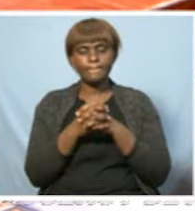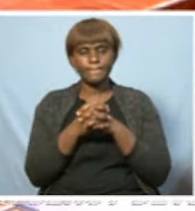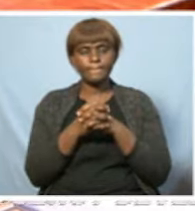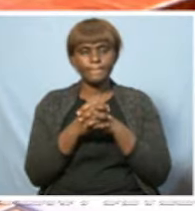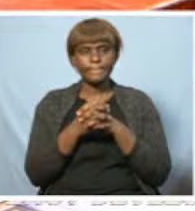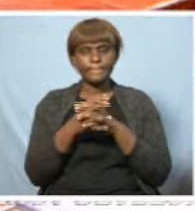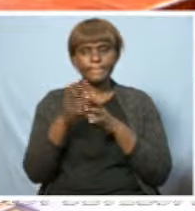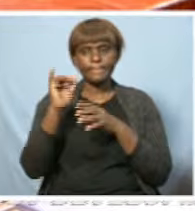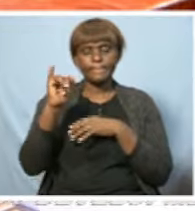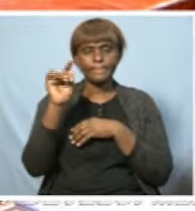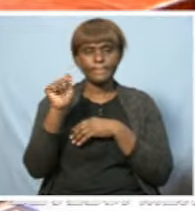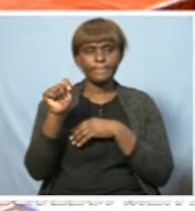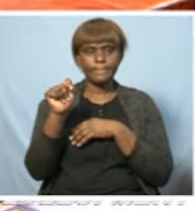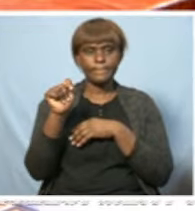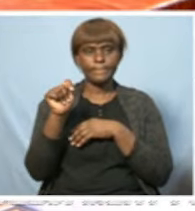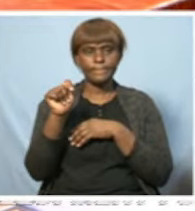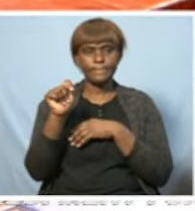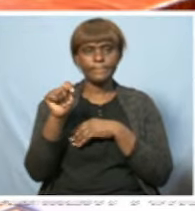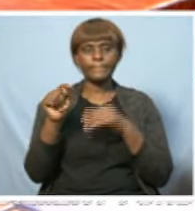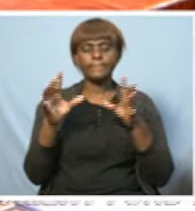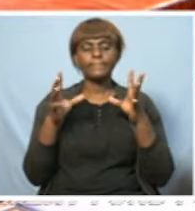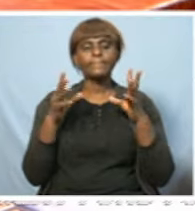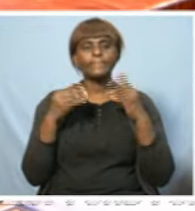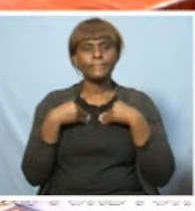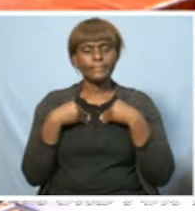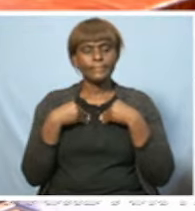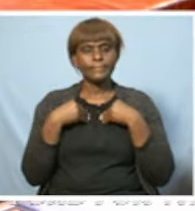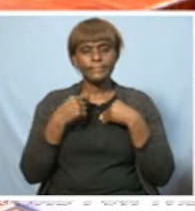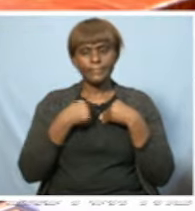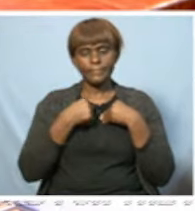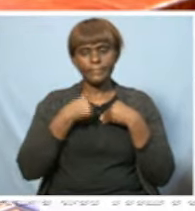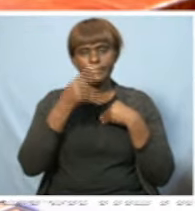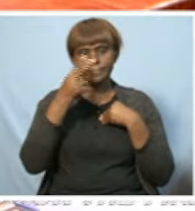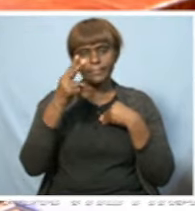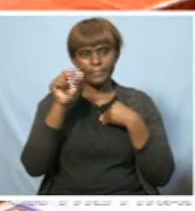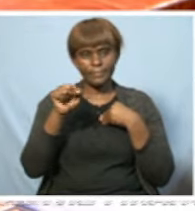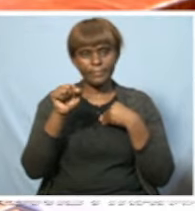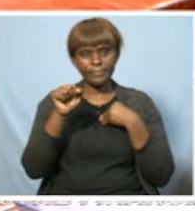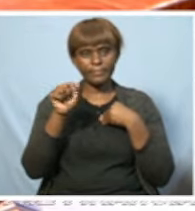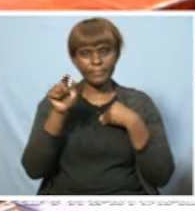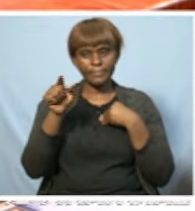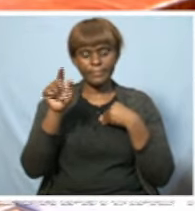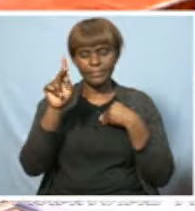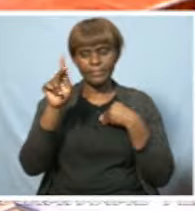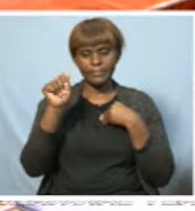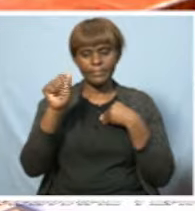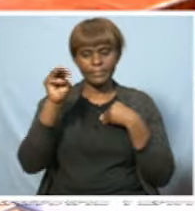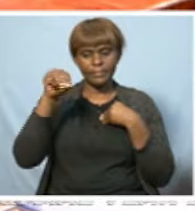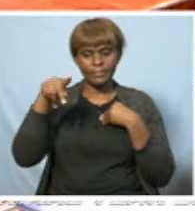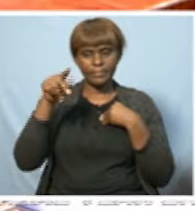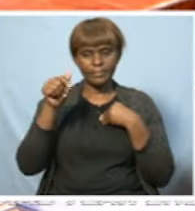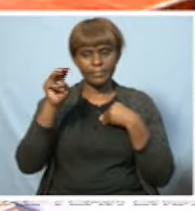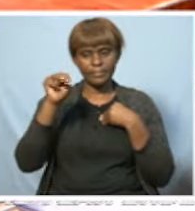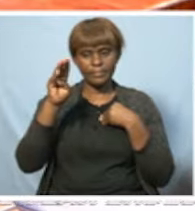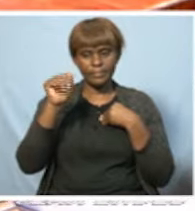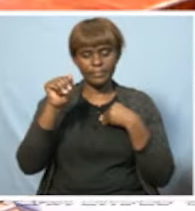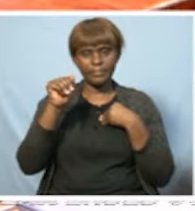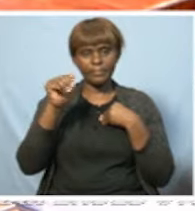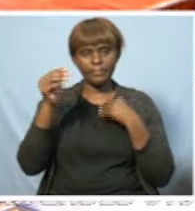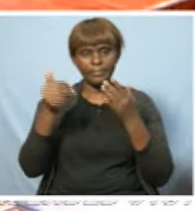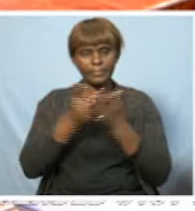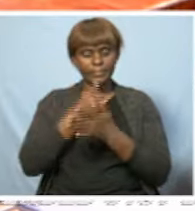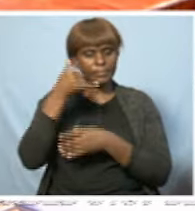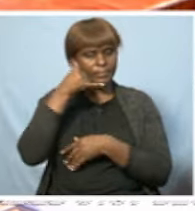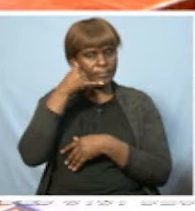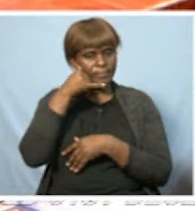IT, could you admit, I can see that Samsung, that could be Honorable Kampamba. She's using a new set. Her phone